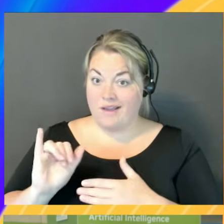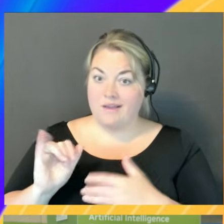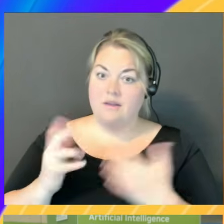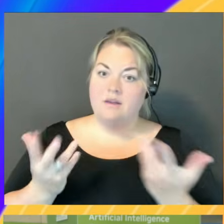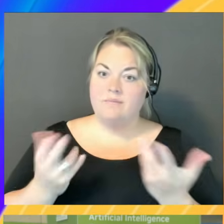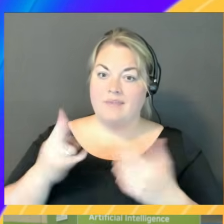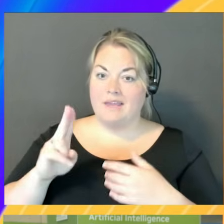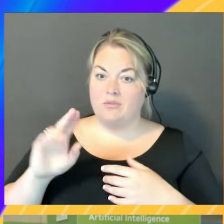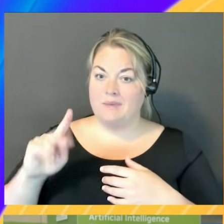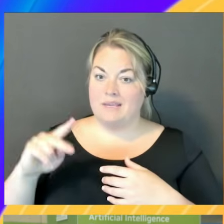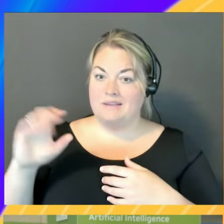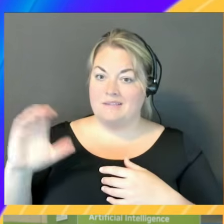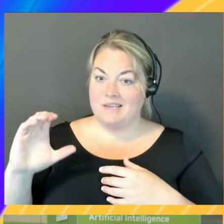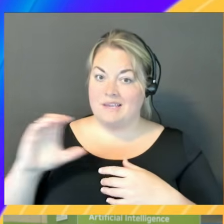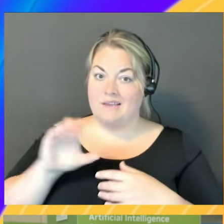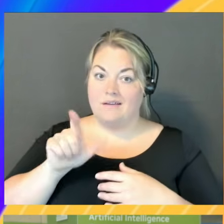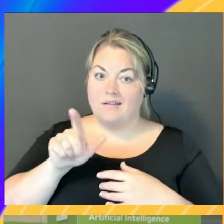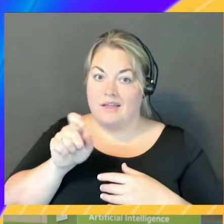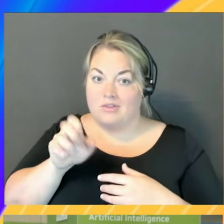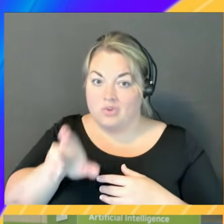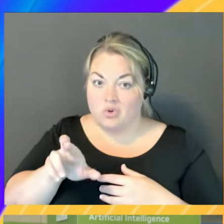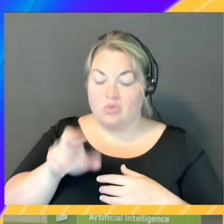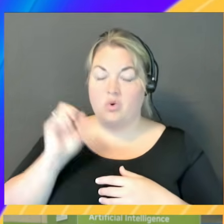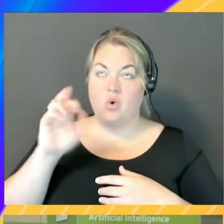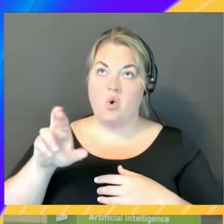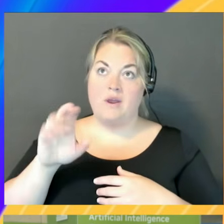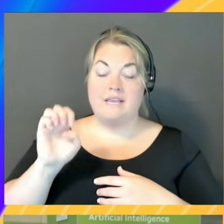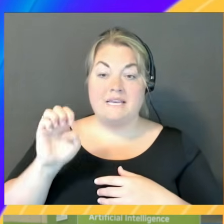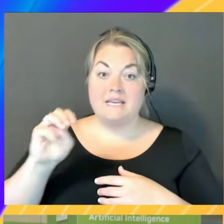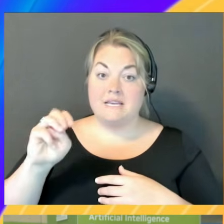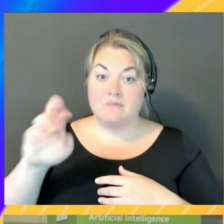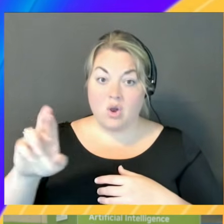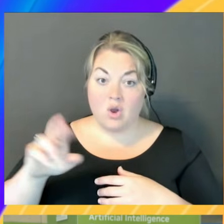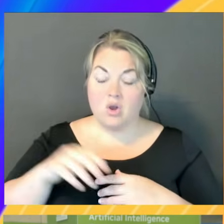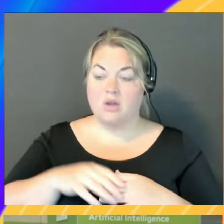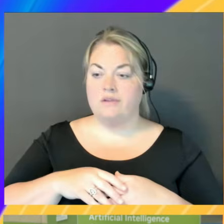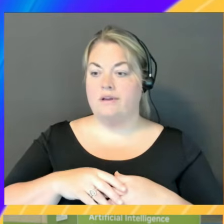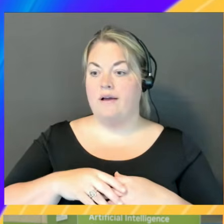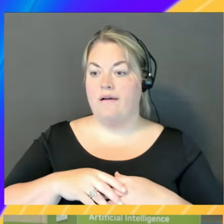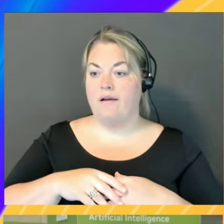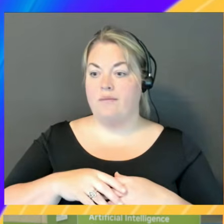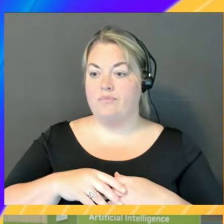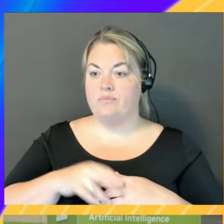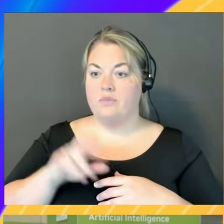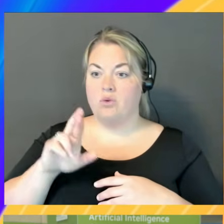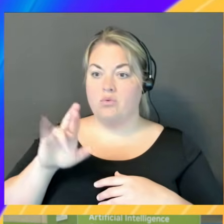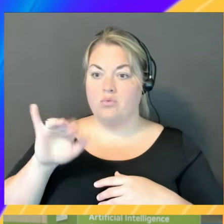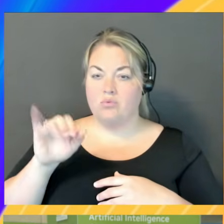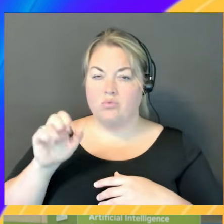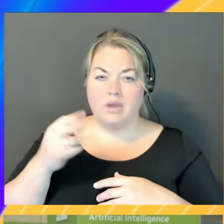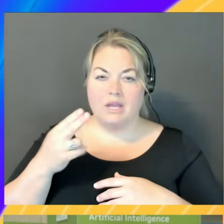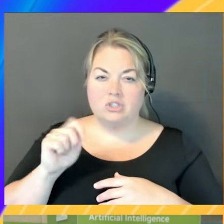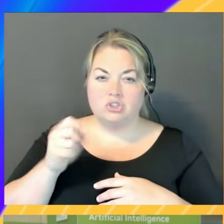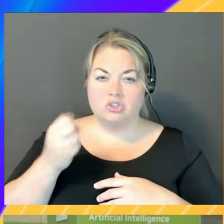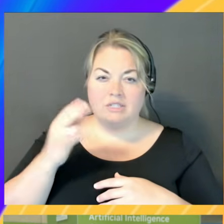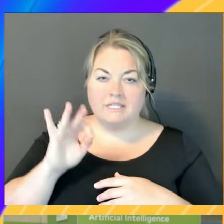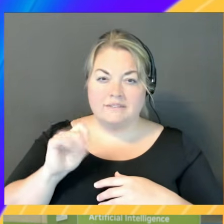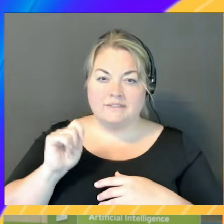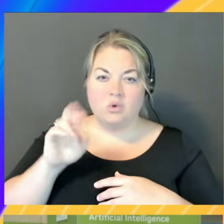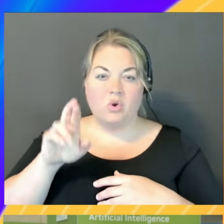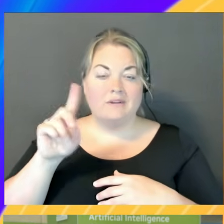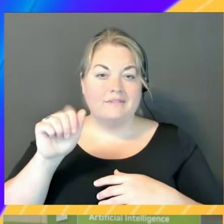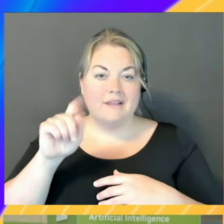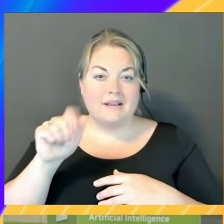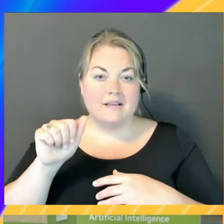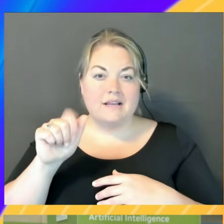HPC clusters, or like EMR, or Redshift, or data lakes for research, or also, like, we have a